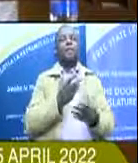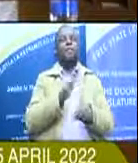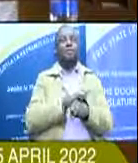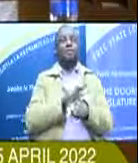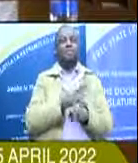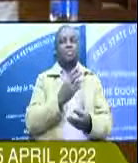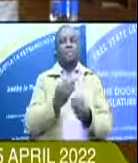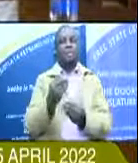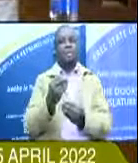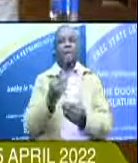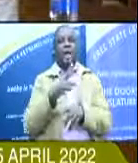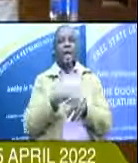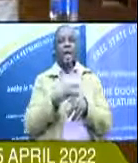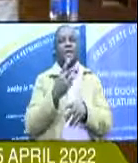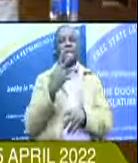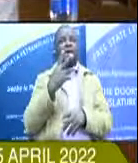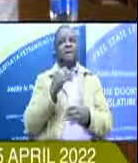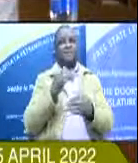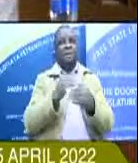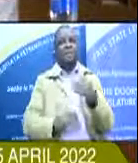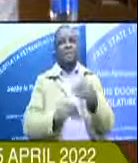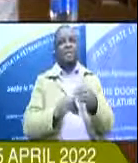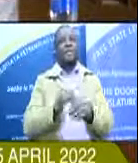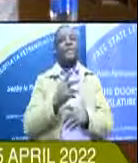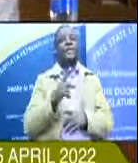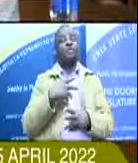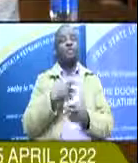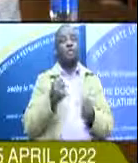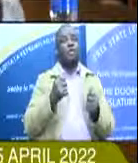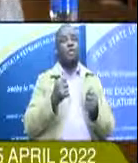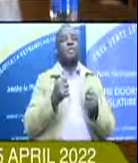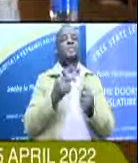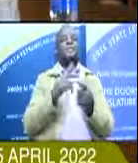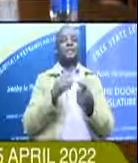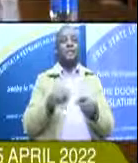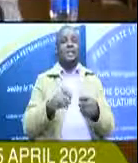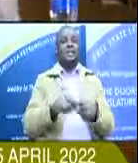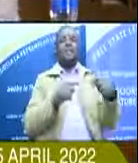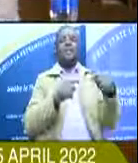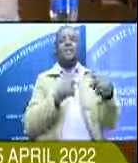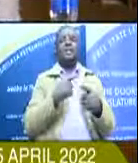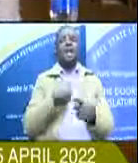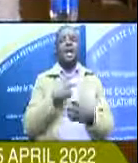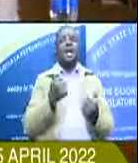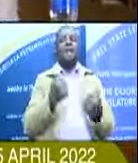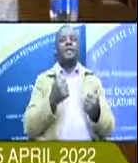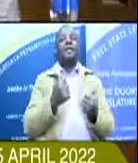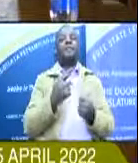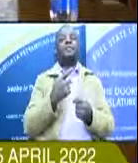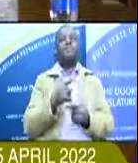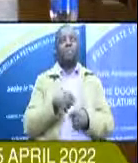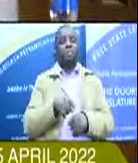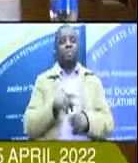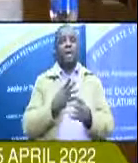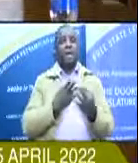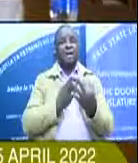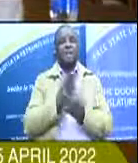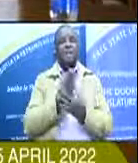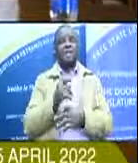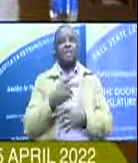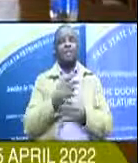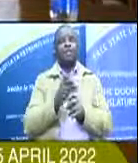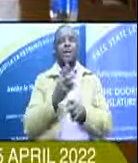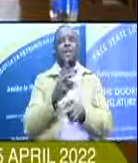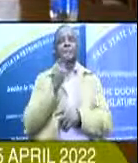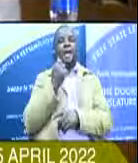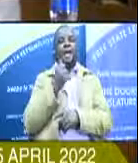5 years. To address the challenge of the health-seeking behavior of males, this intervention will also focus on